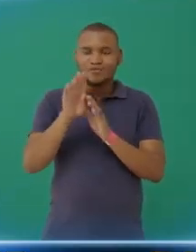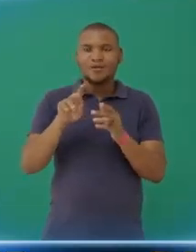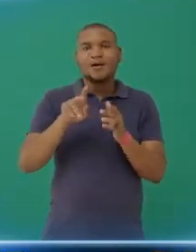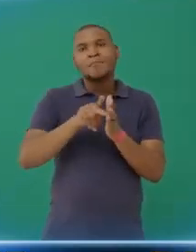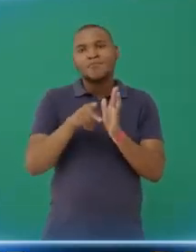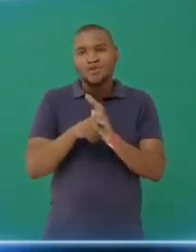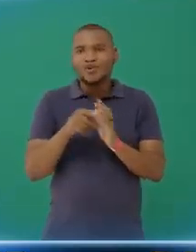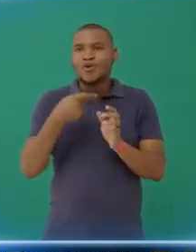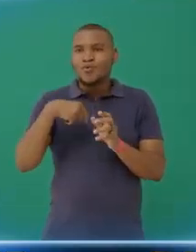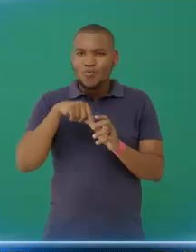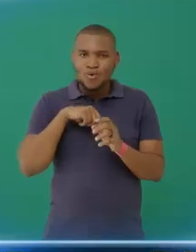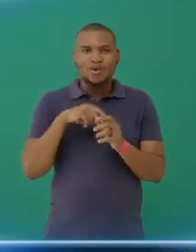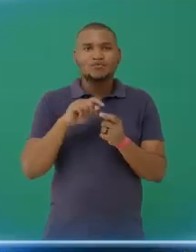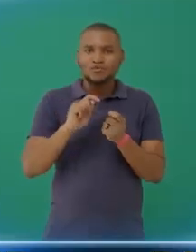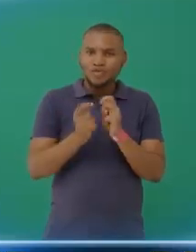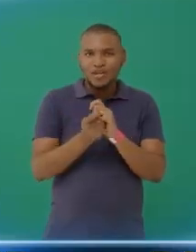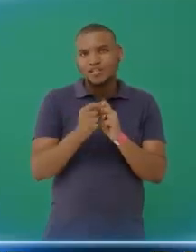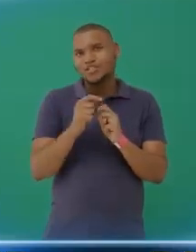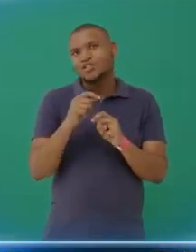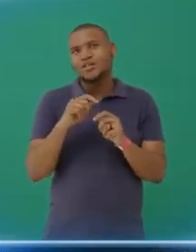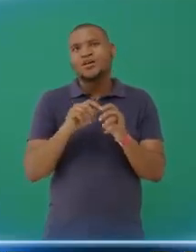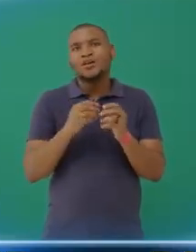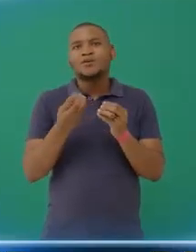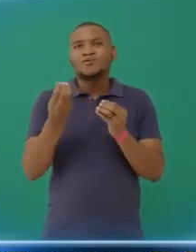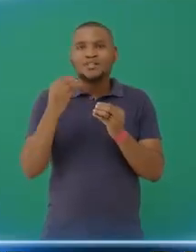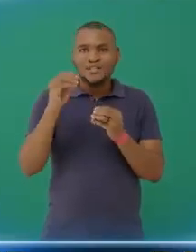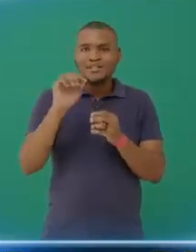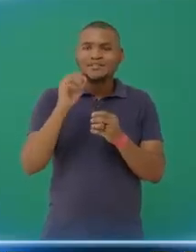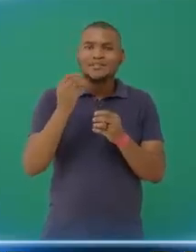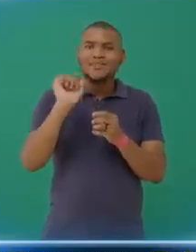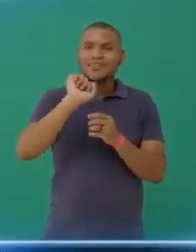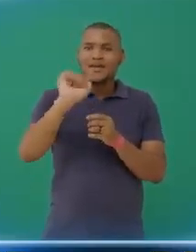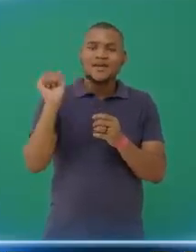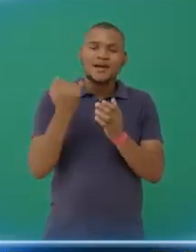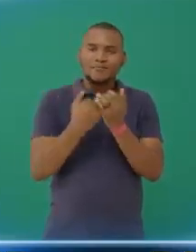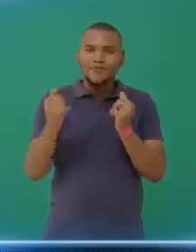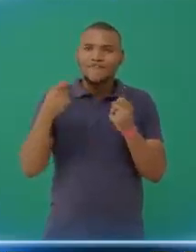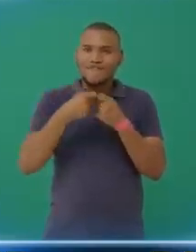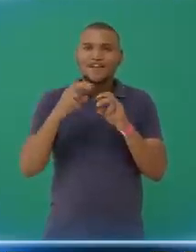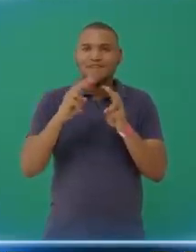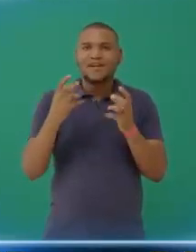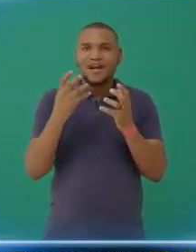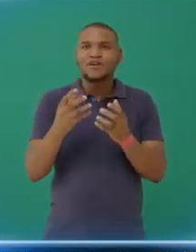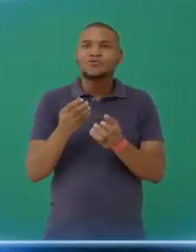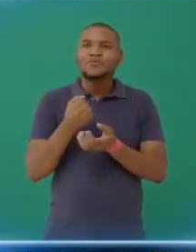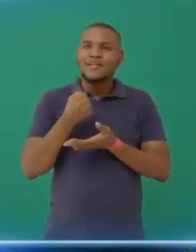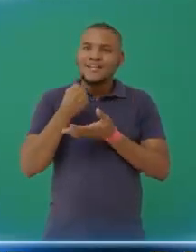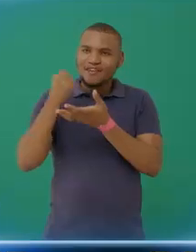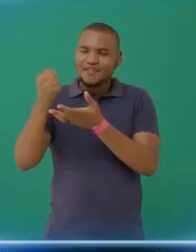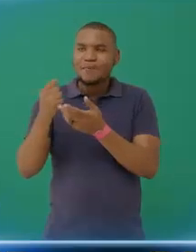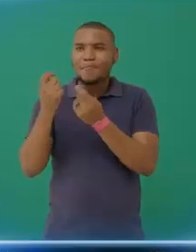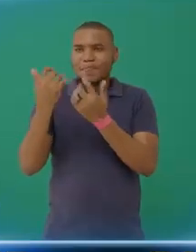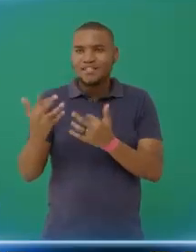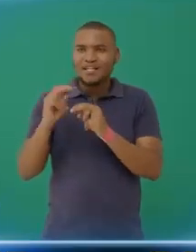we'll rejuvenate the National Prosecuting Authority, we'll increase their independence, and we'll fight very hard to give them a budget that they negotiate directly